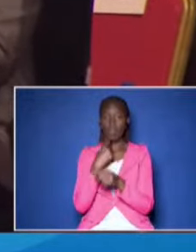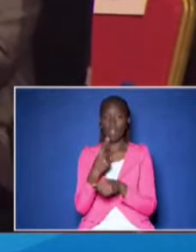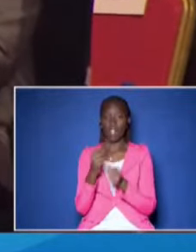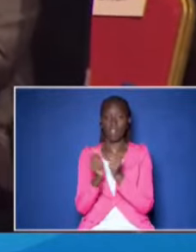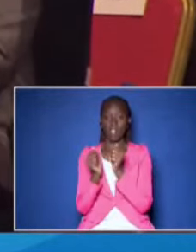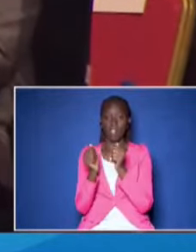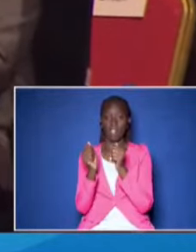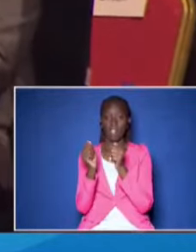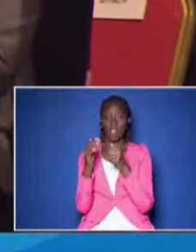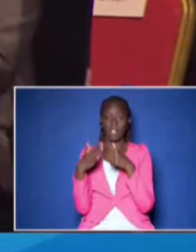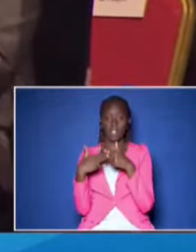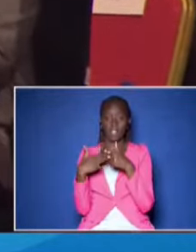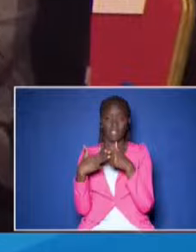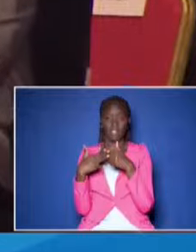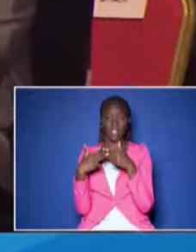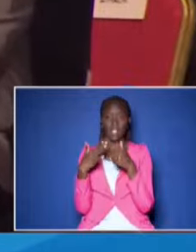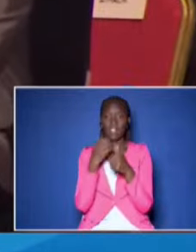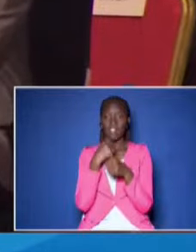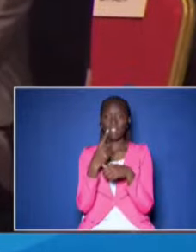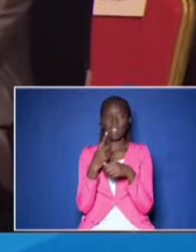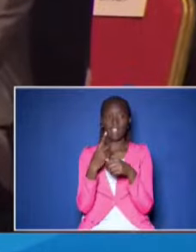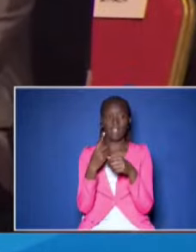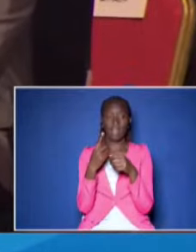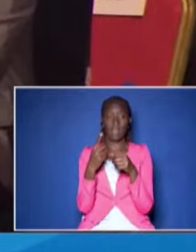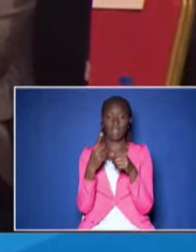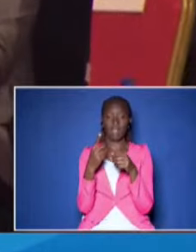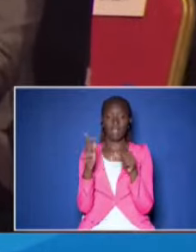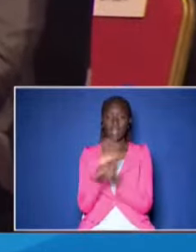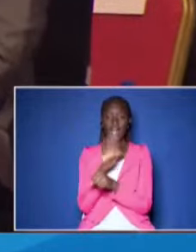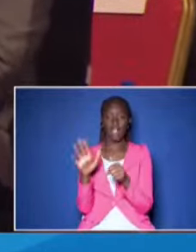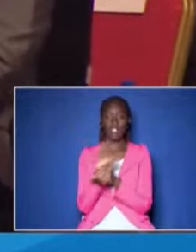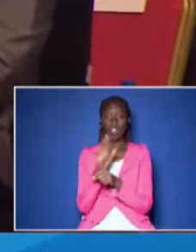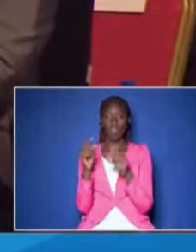160 says the entirety of your word is